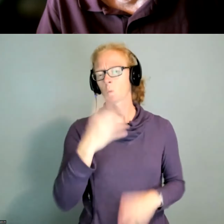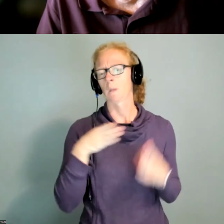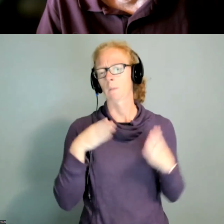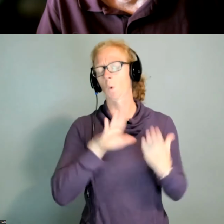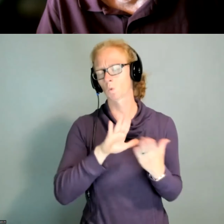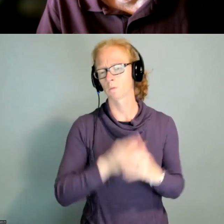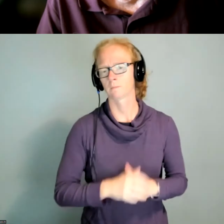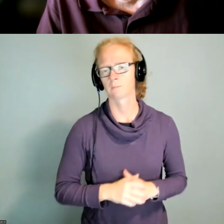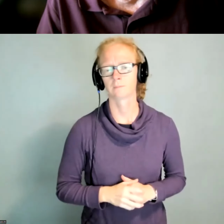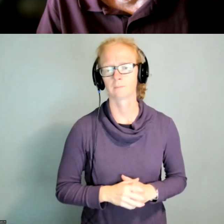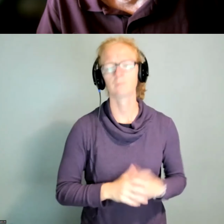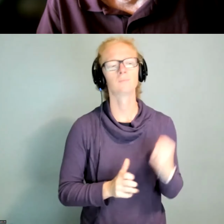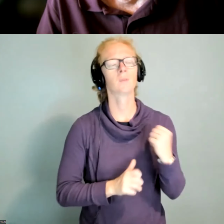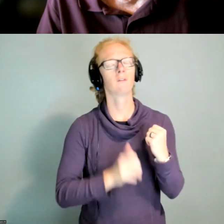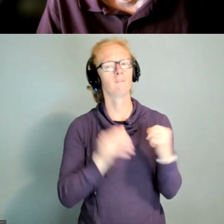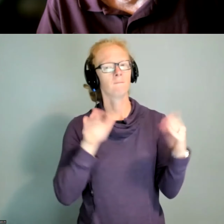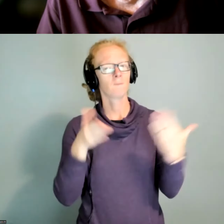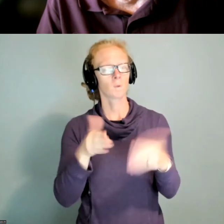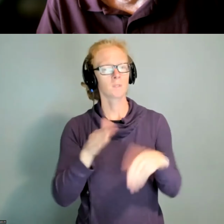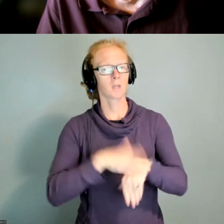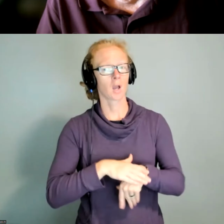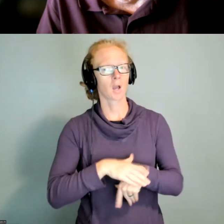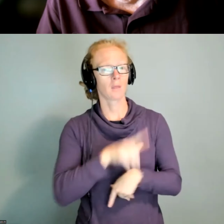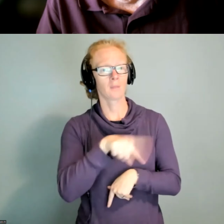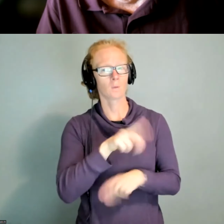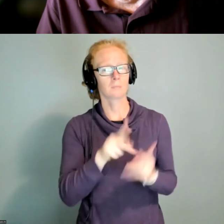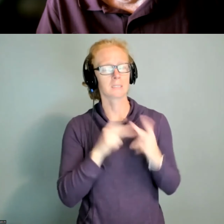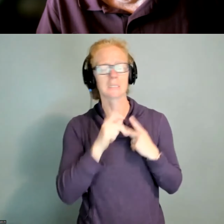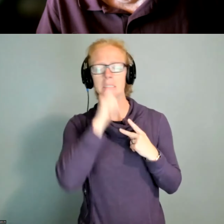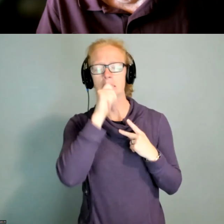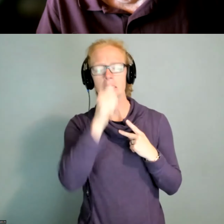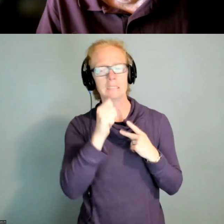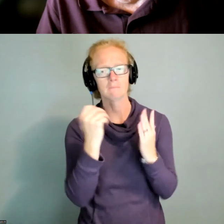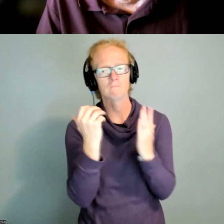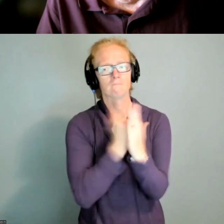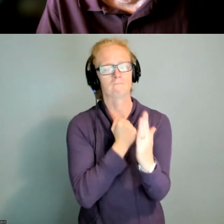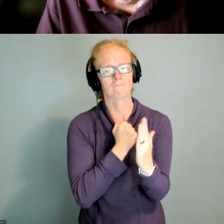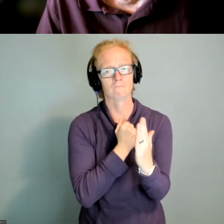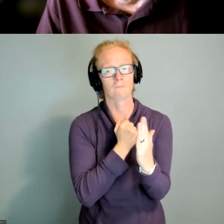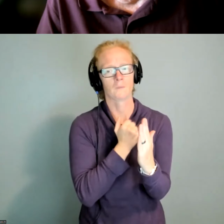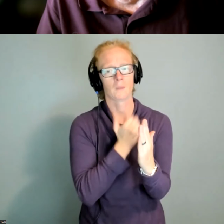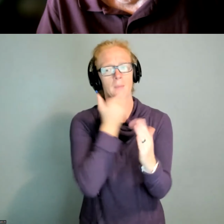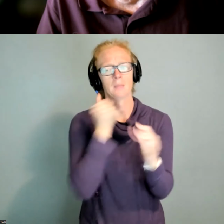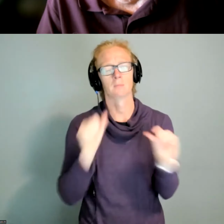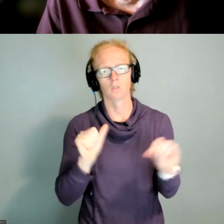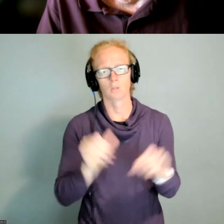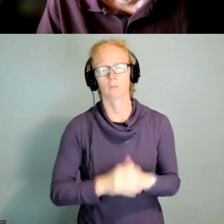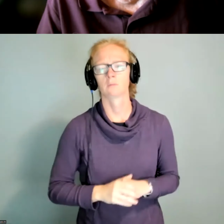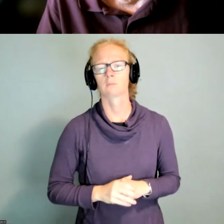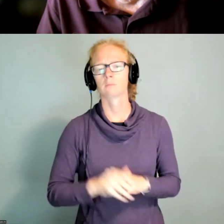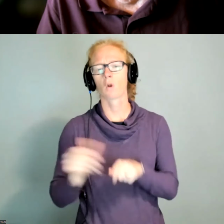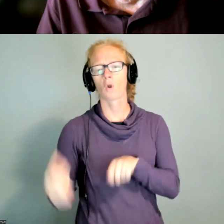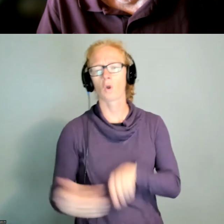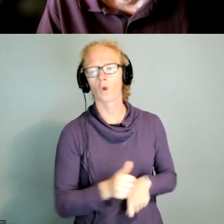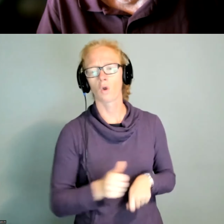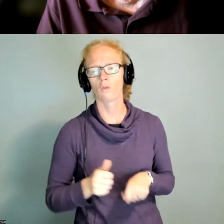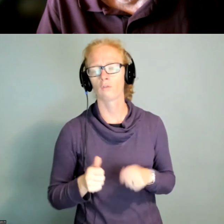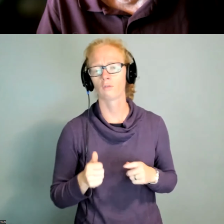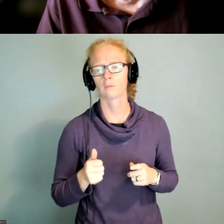took, mostly focusing on underutilized sites, whether that be retail commercial, golf courses that